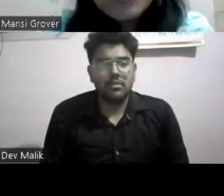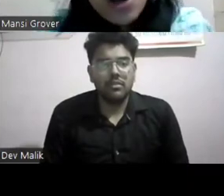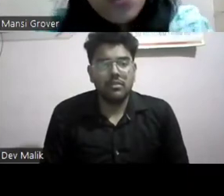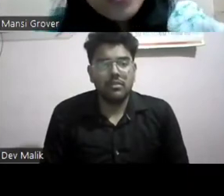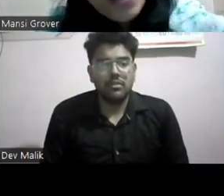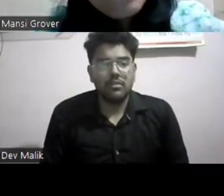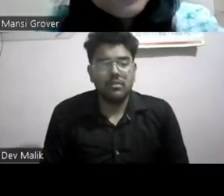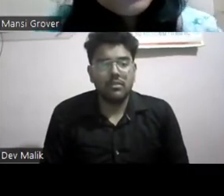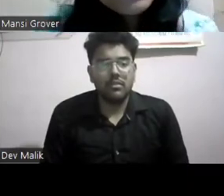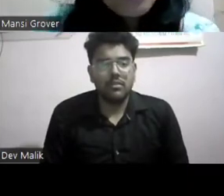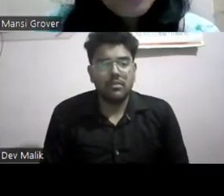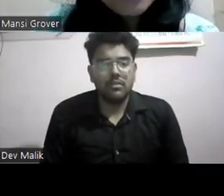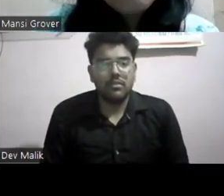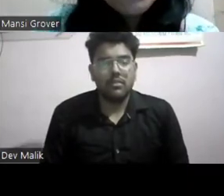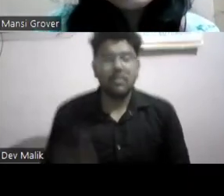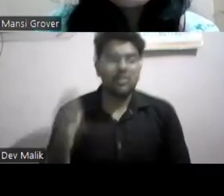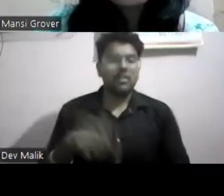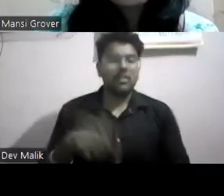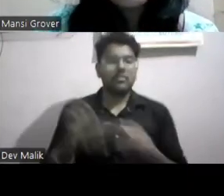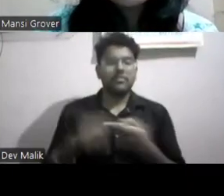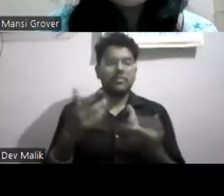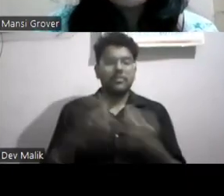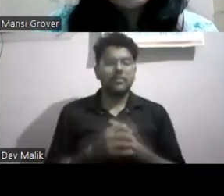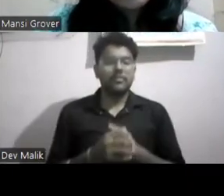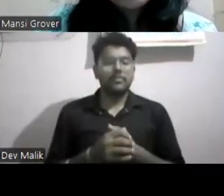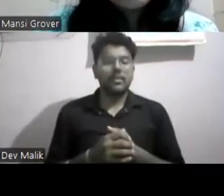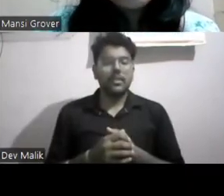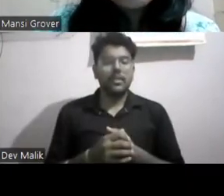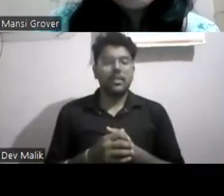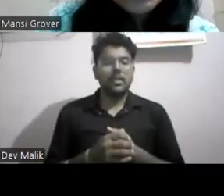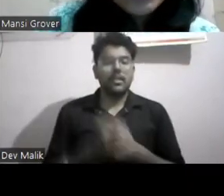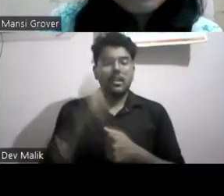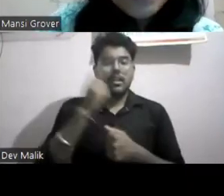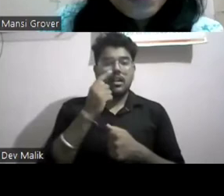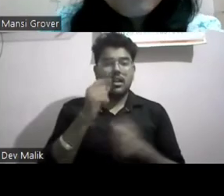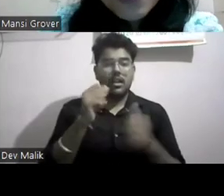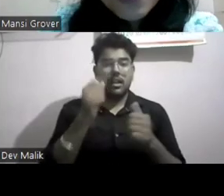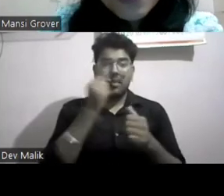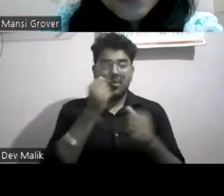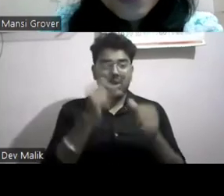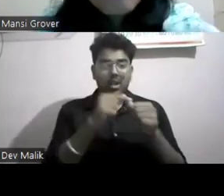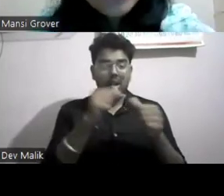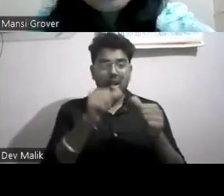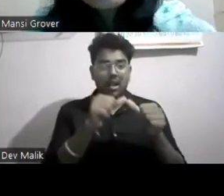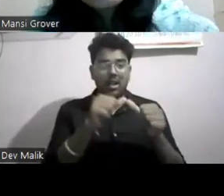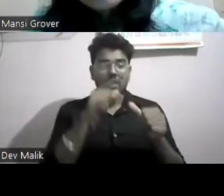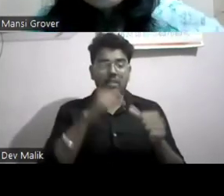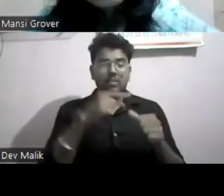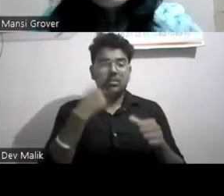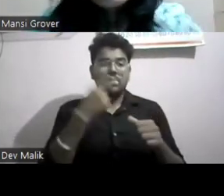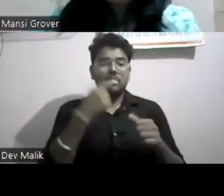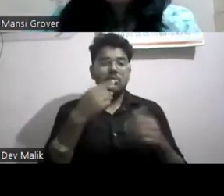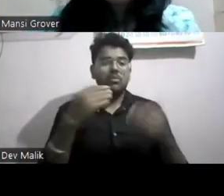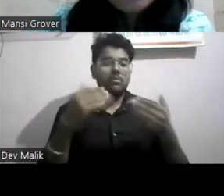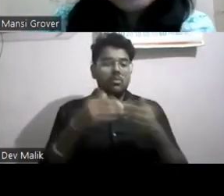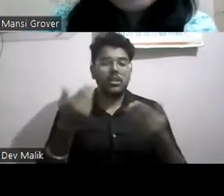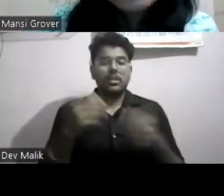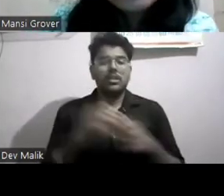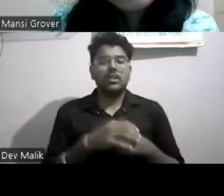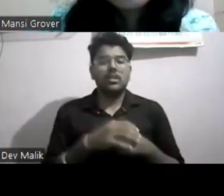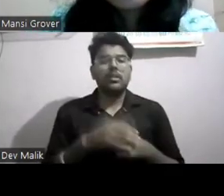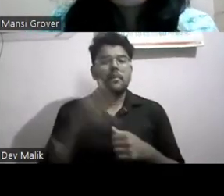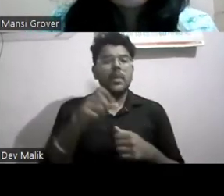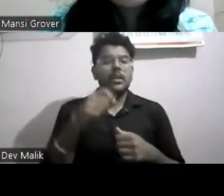So now what happens is Ahaan meets this person who himself is having like a